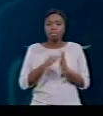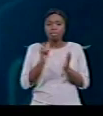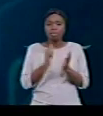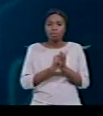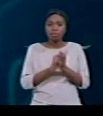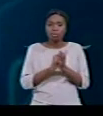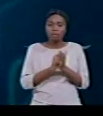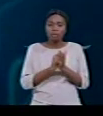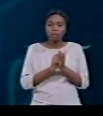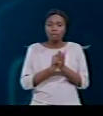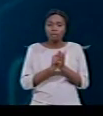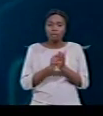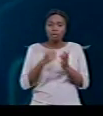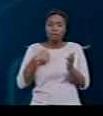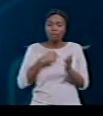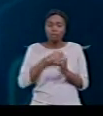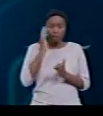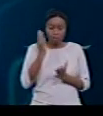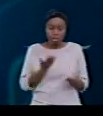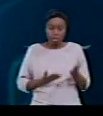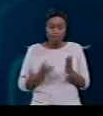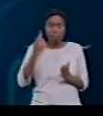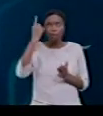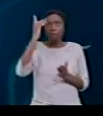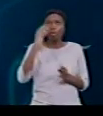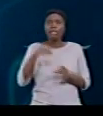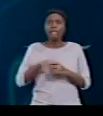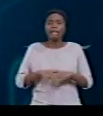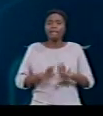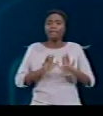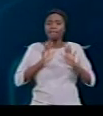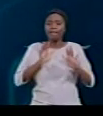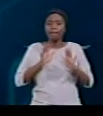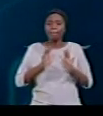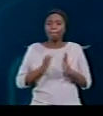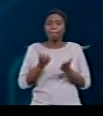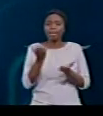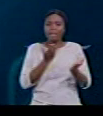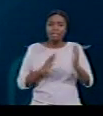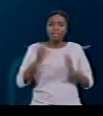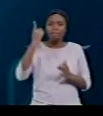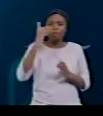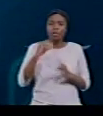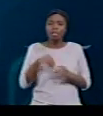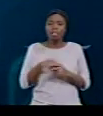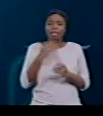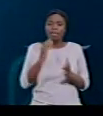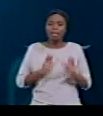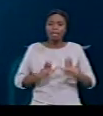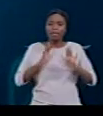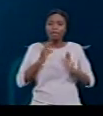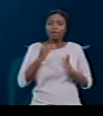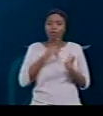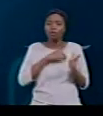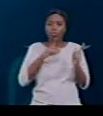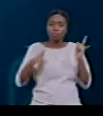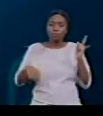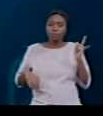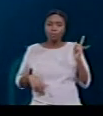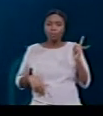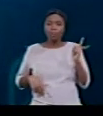God. They will serve God in fear. Serve God in the fear of the Lord.